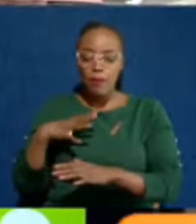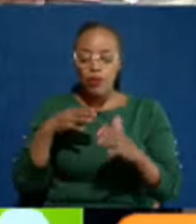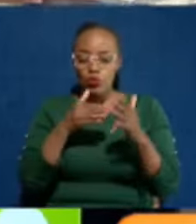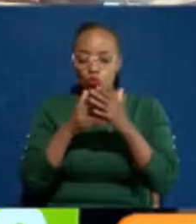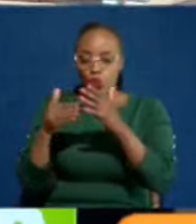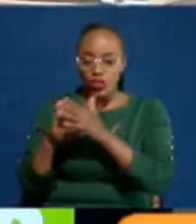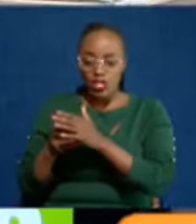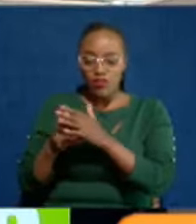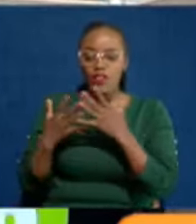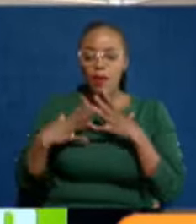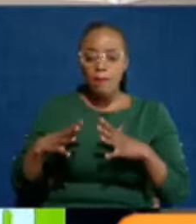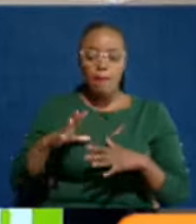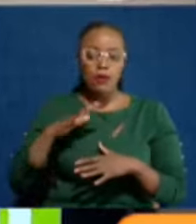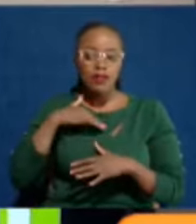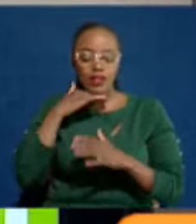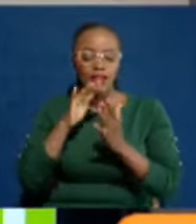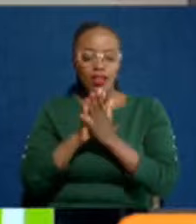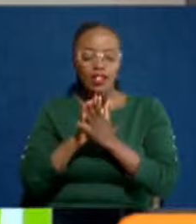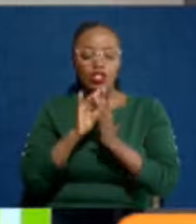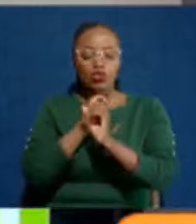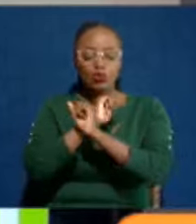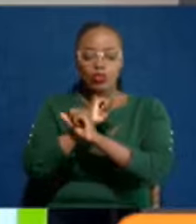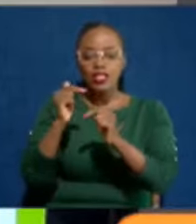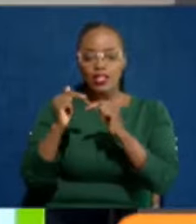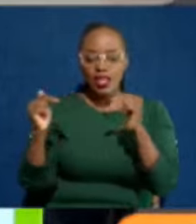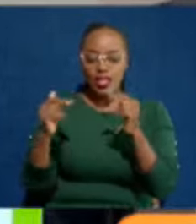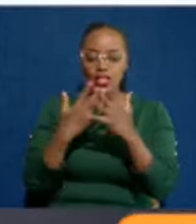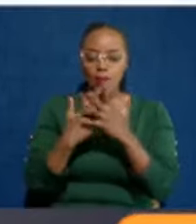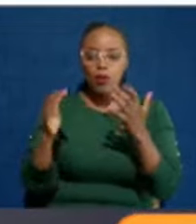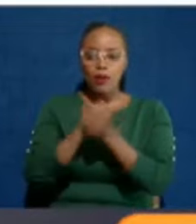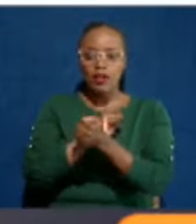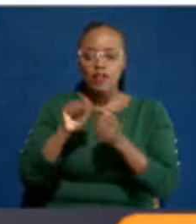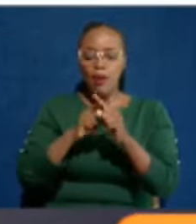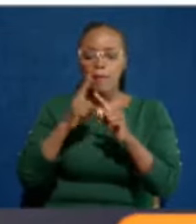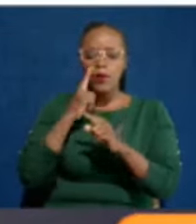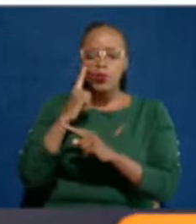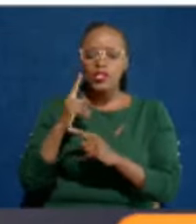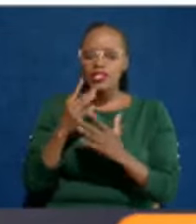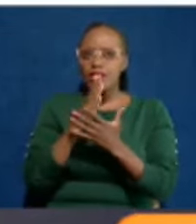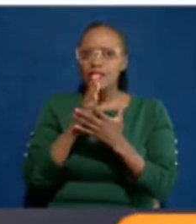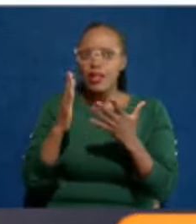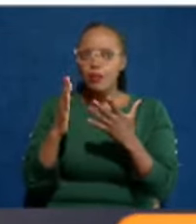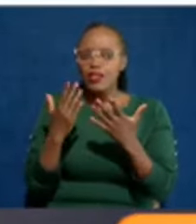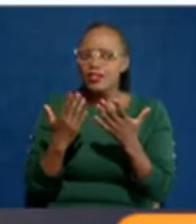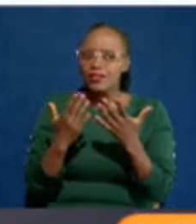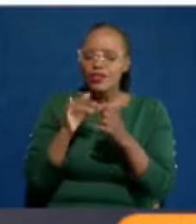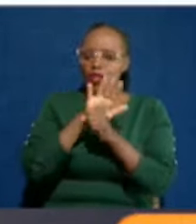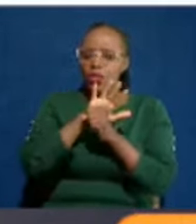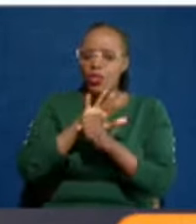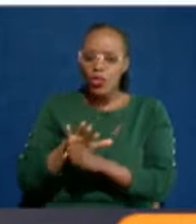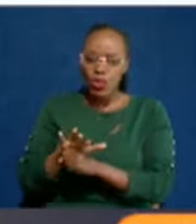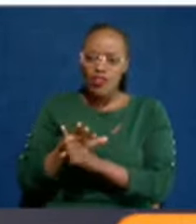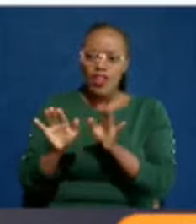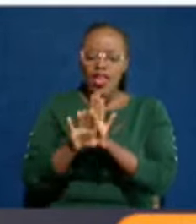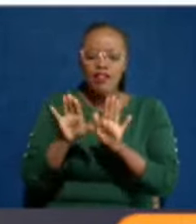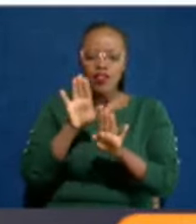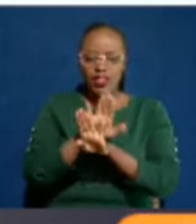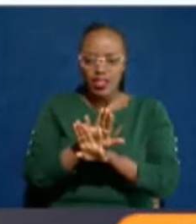lives and to prevent damage of property. But what we see is a blanket suppression of just about